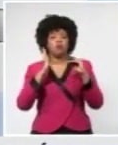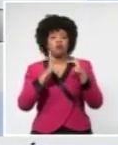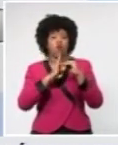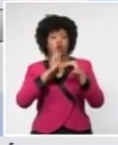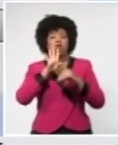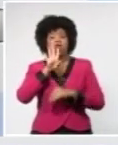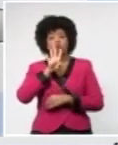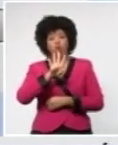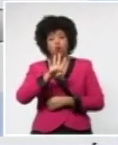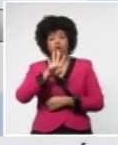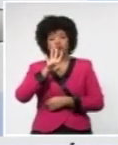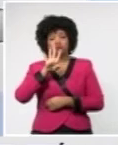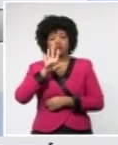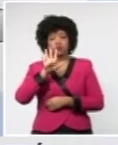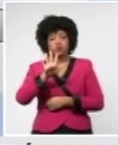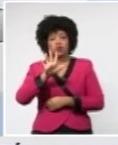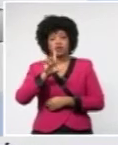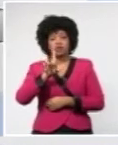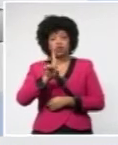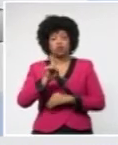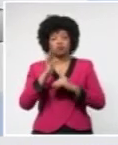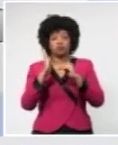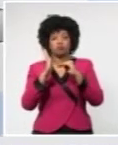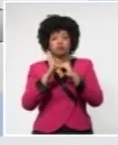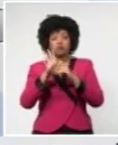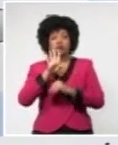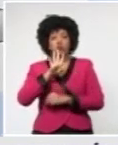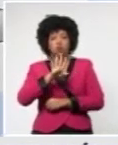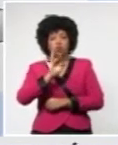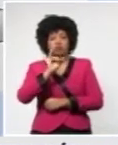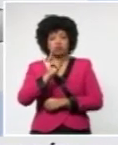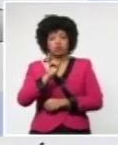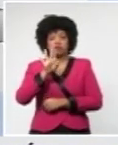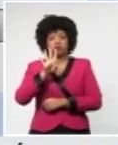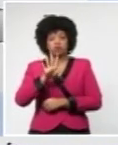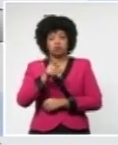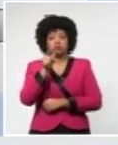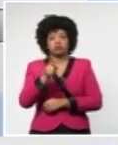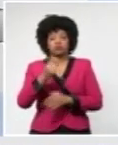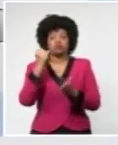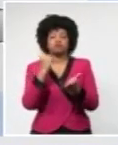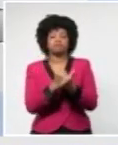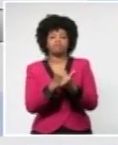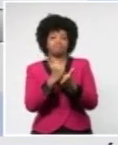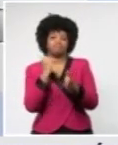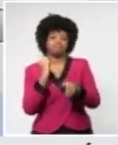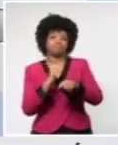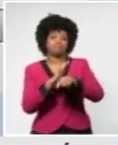51.11% of all the cases reported in the world. Yesterday in our region,